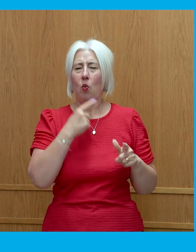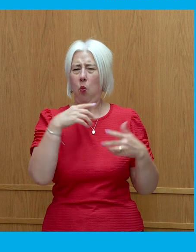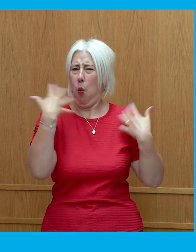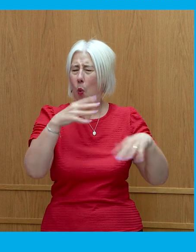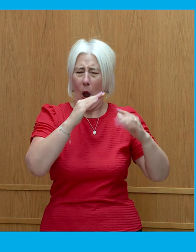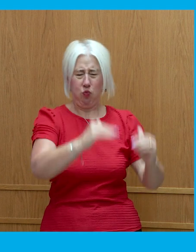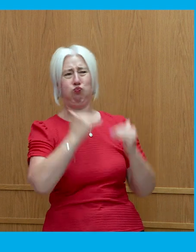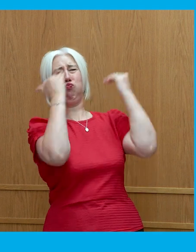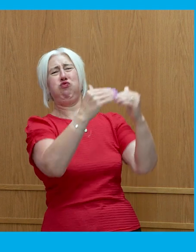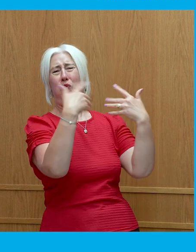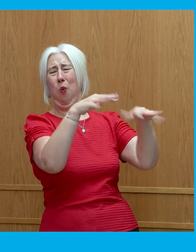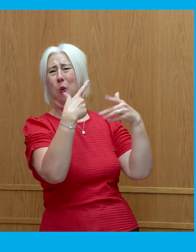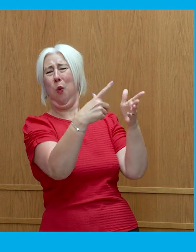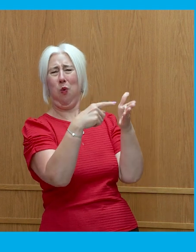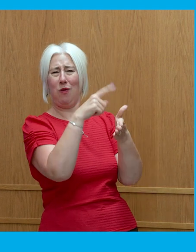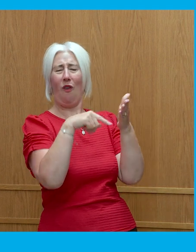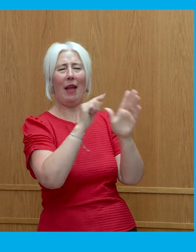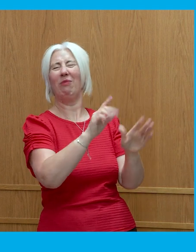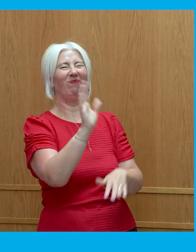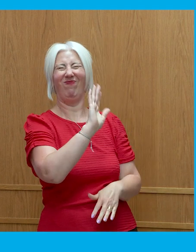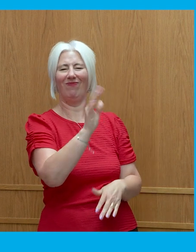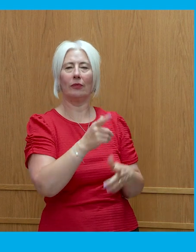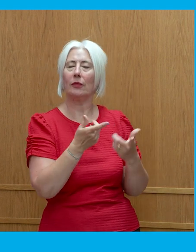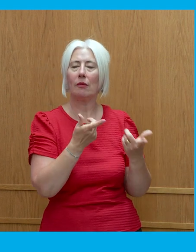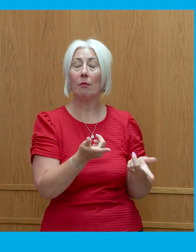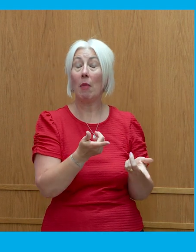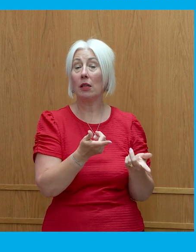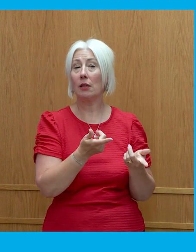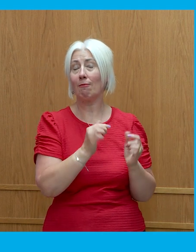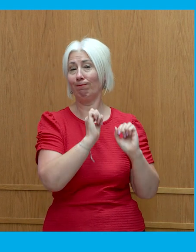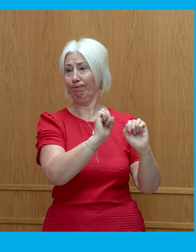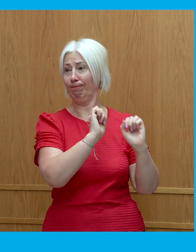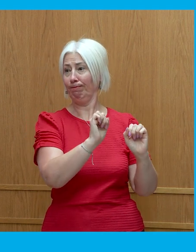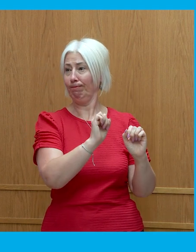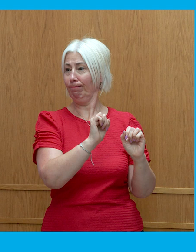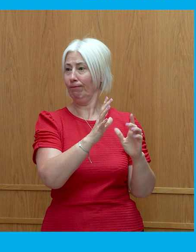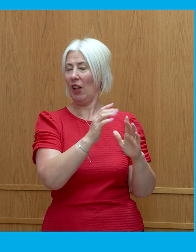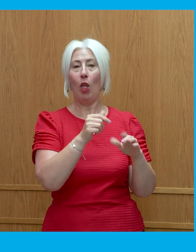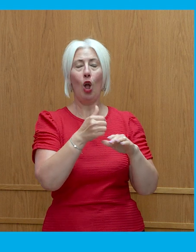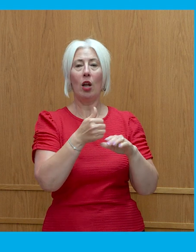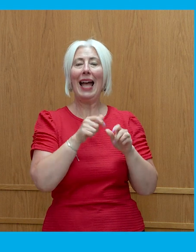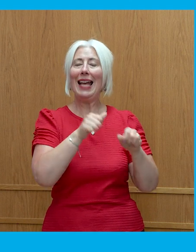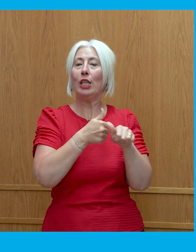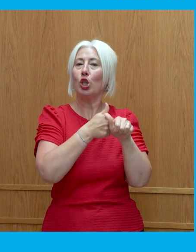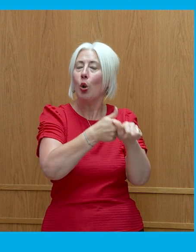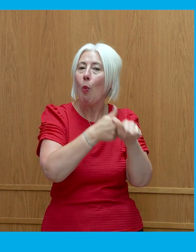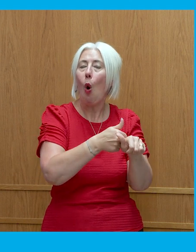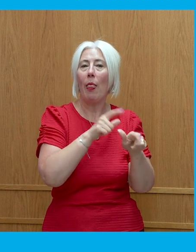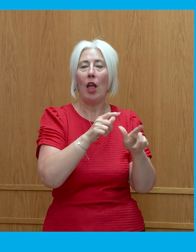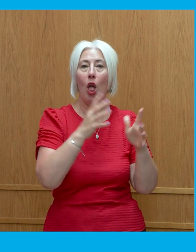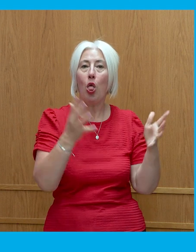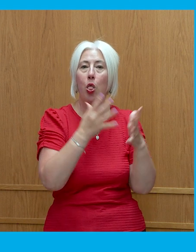is, but just he has this base of support, this enthusiasm of